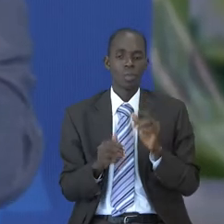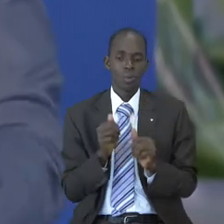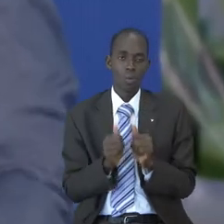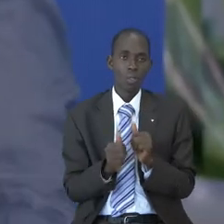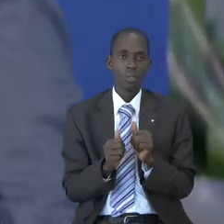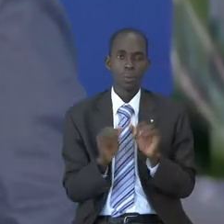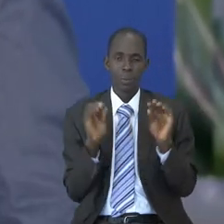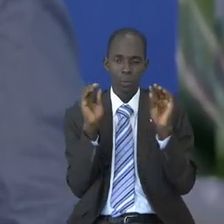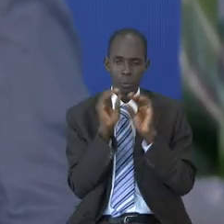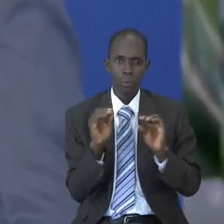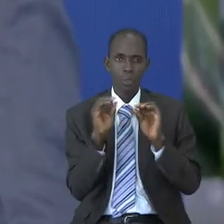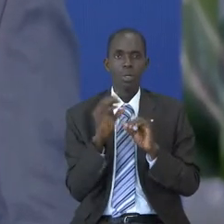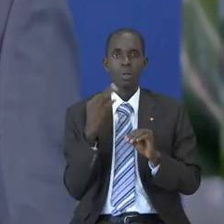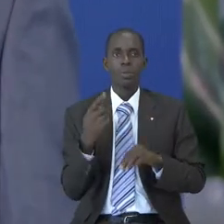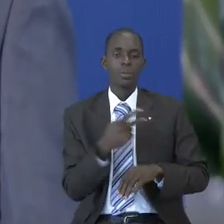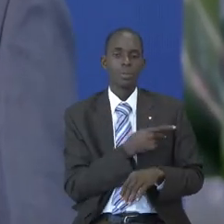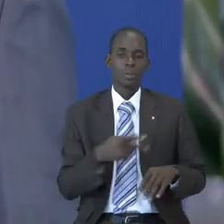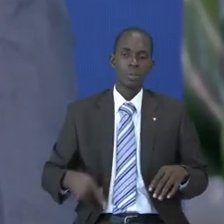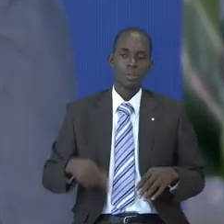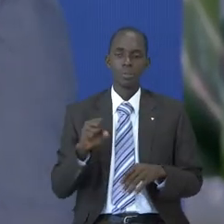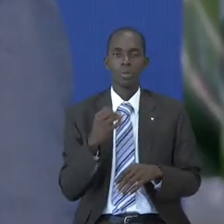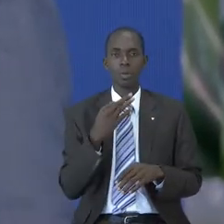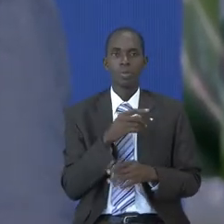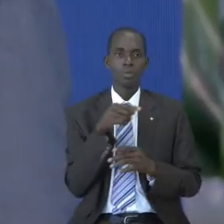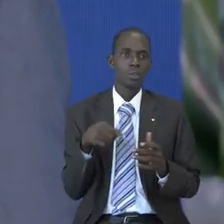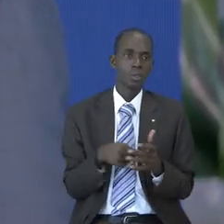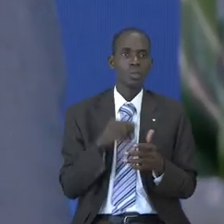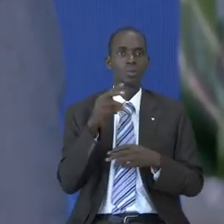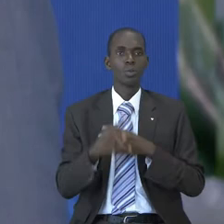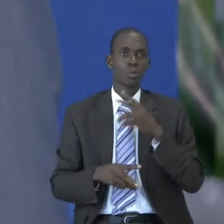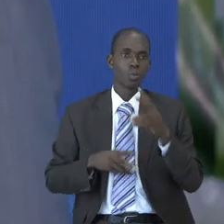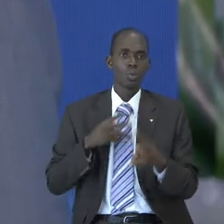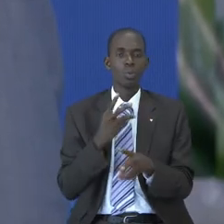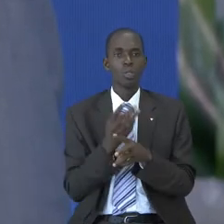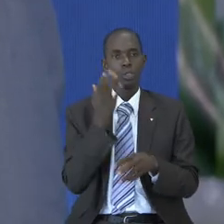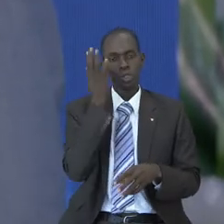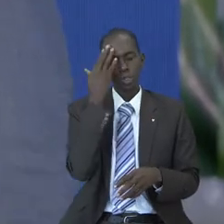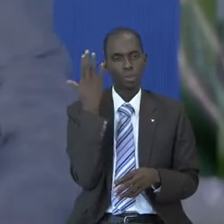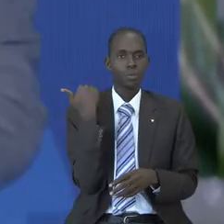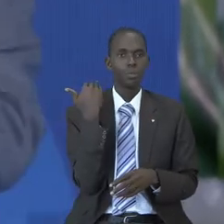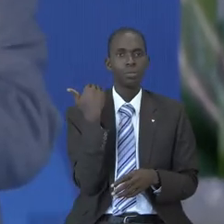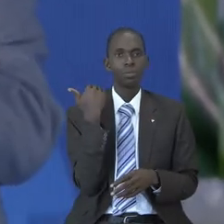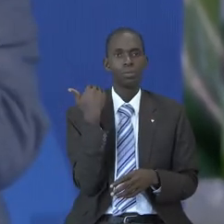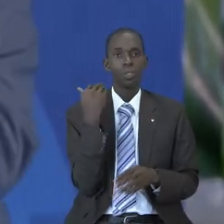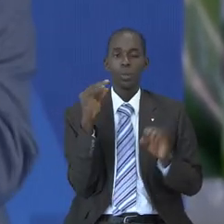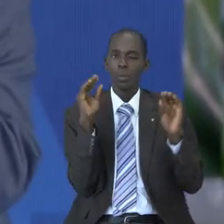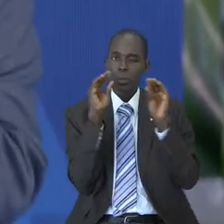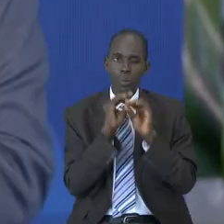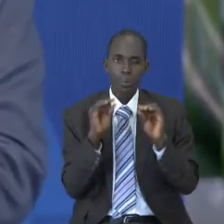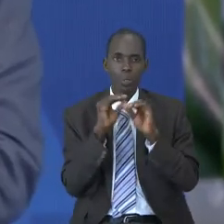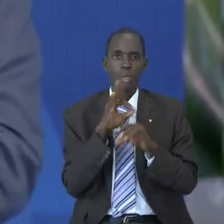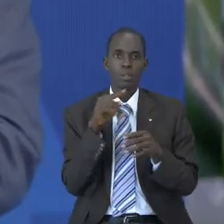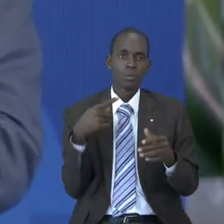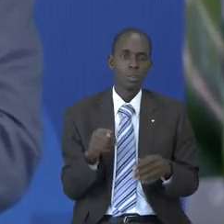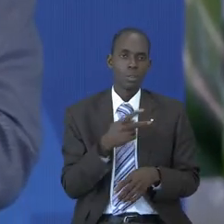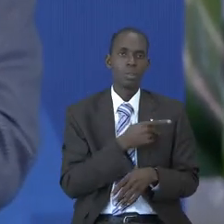none of the princes of this world knew not. None of the